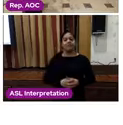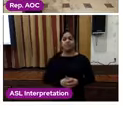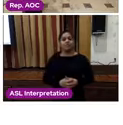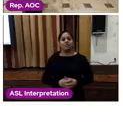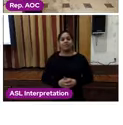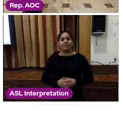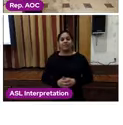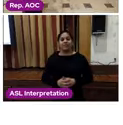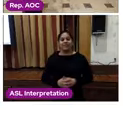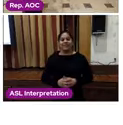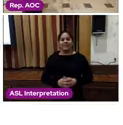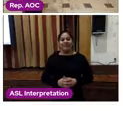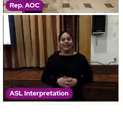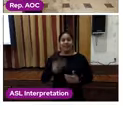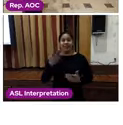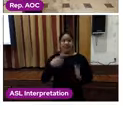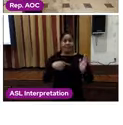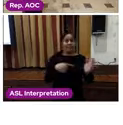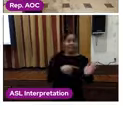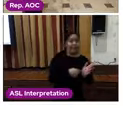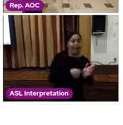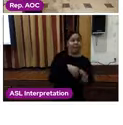death and taxes, those are the